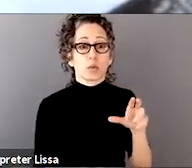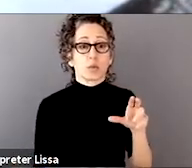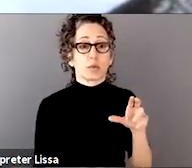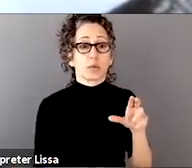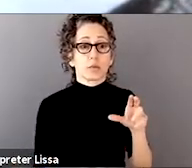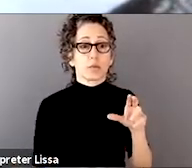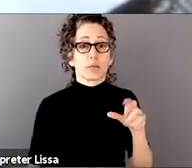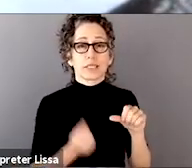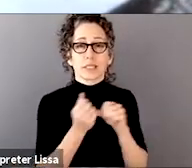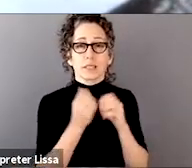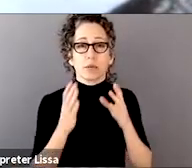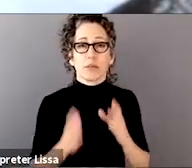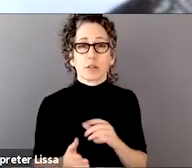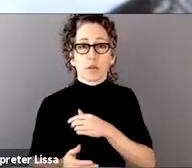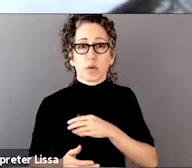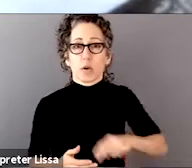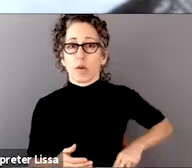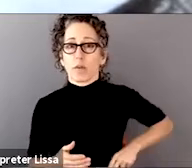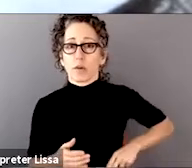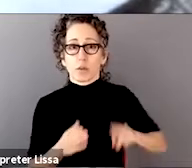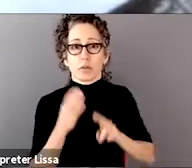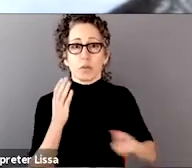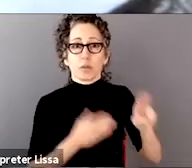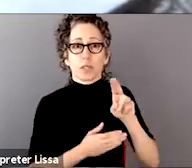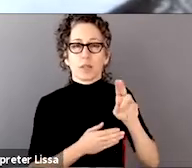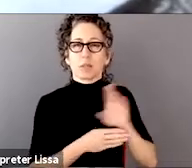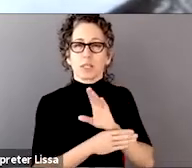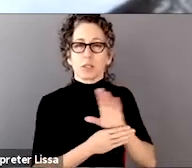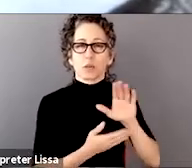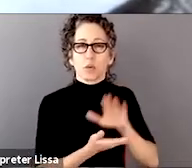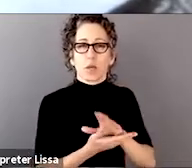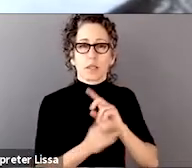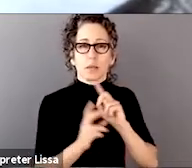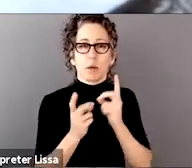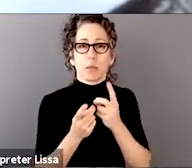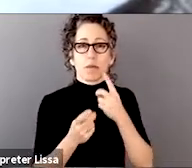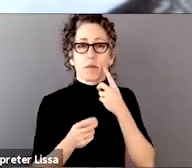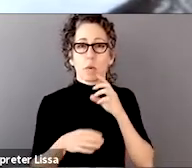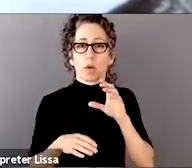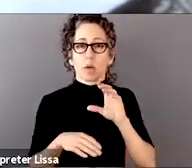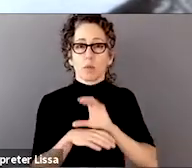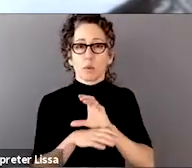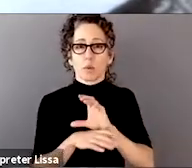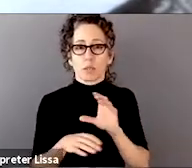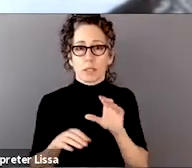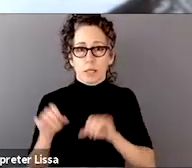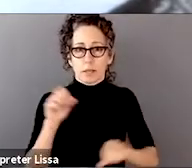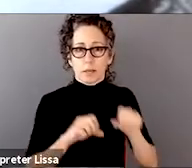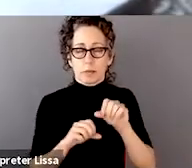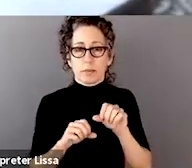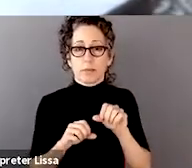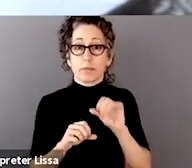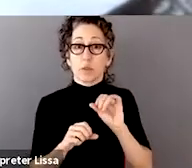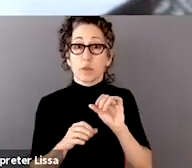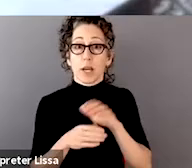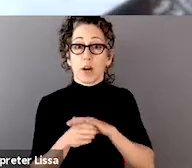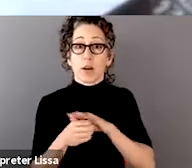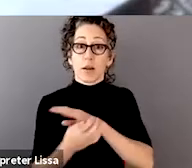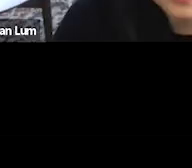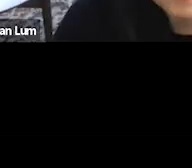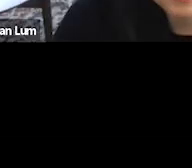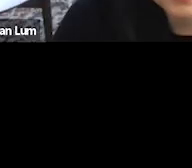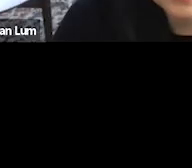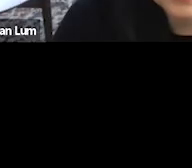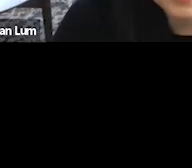at Harvard University with appointments in the business school and the Department of Computer Science. She works in the broad area of trustworthy machine